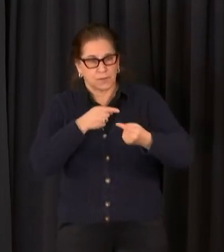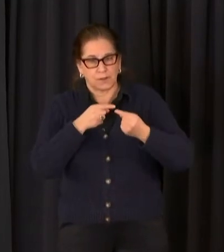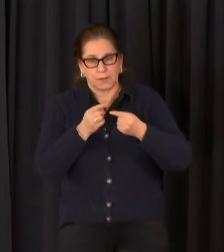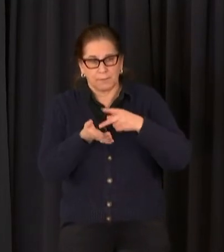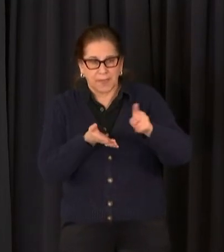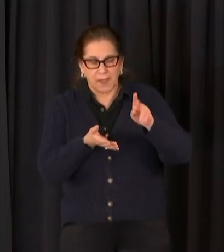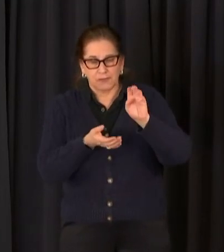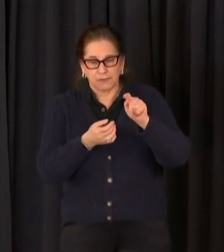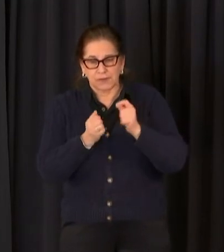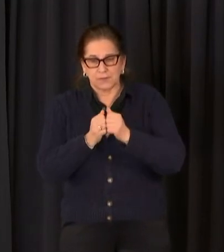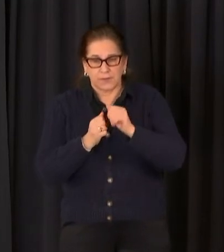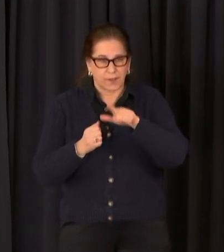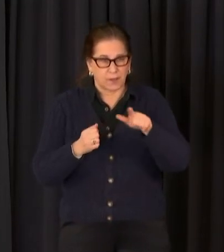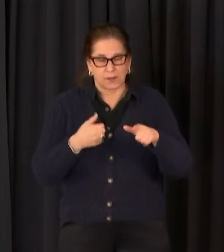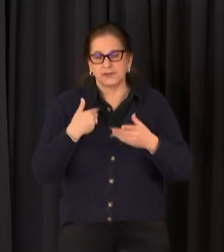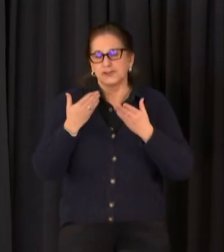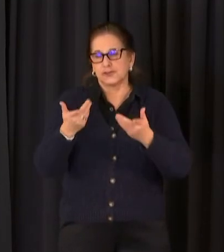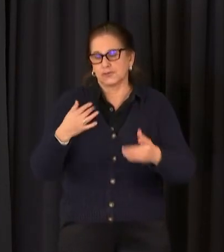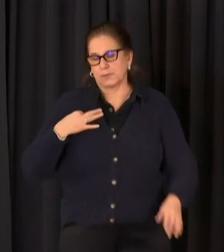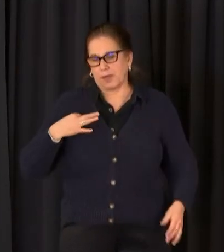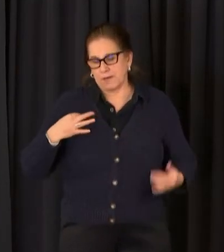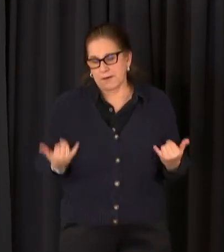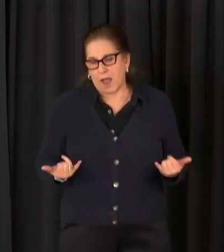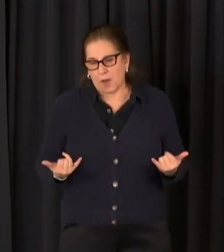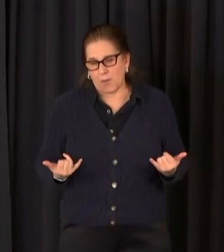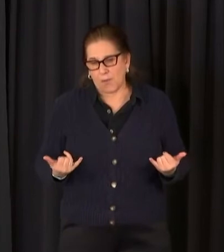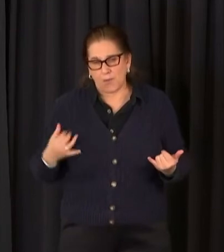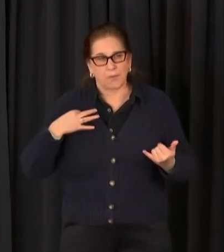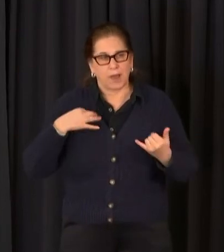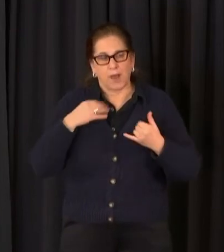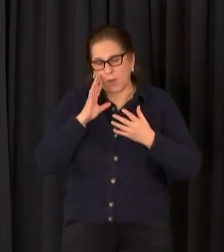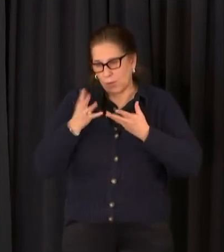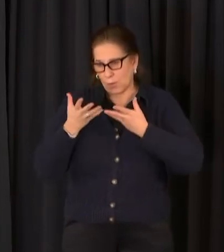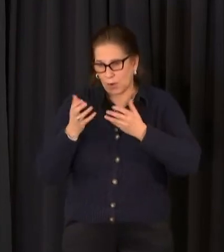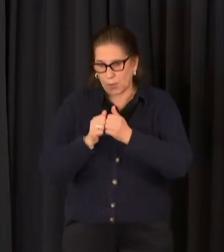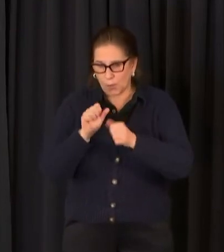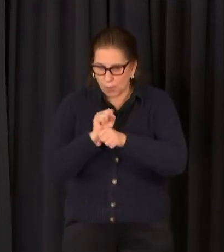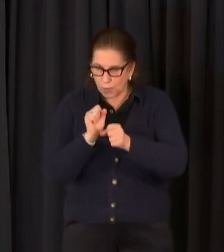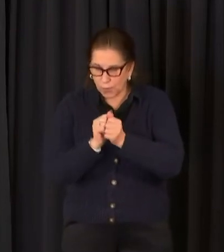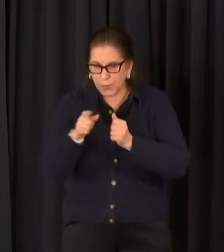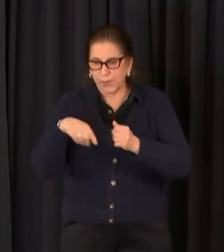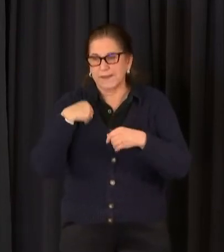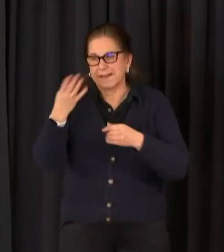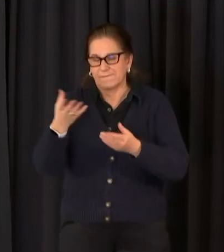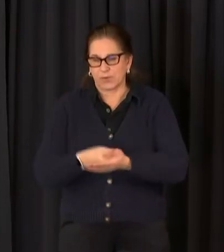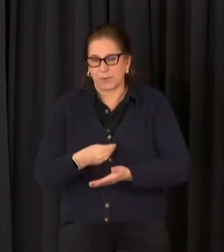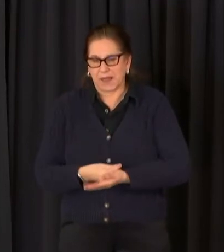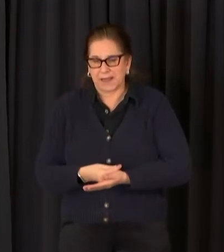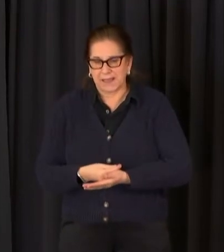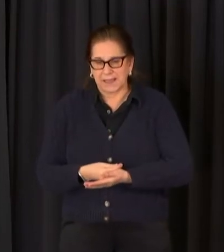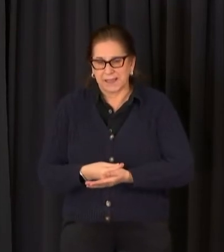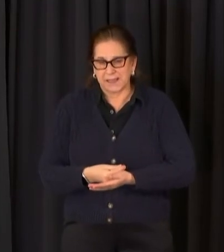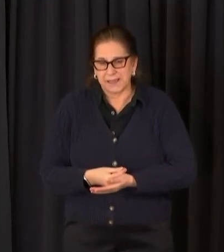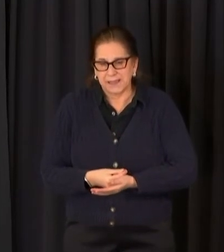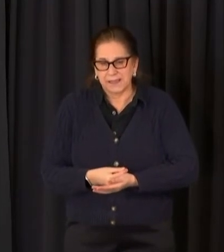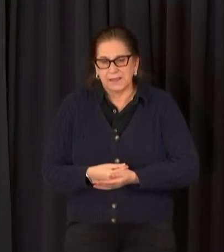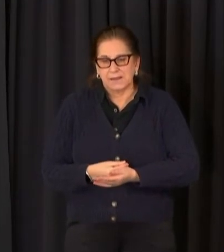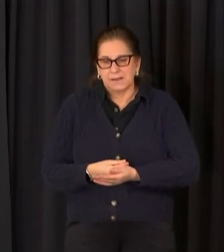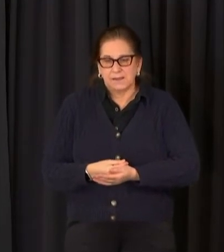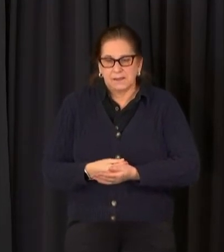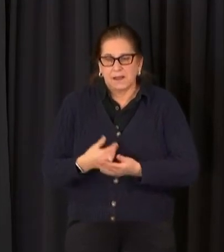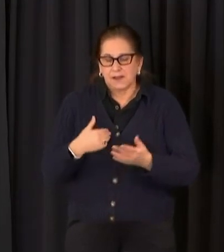of your tenant, and we will work with the tenant to receive the funding. So applications have been increasing. We encourage